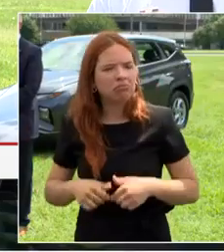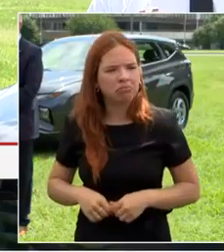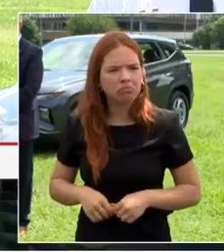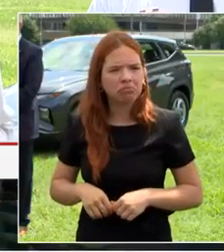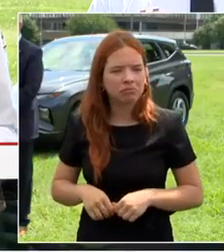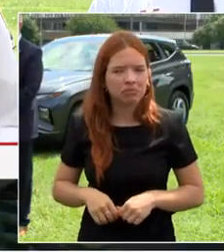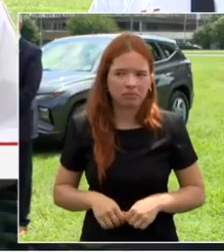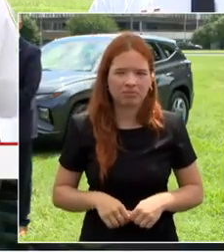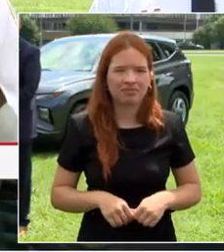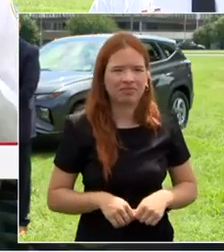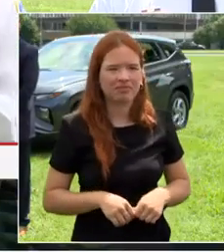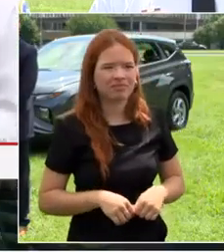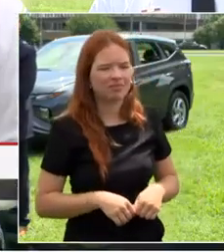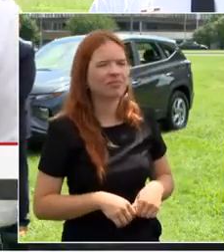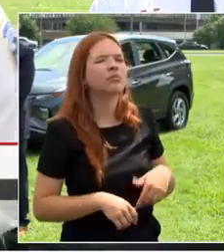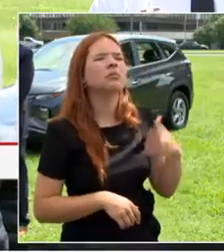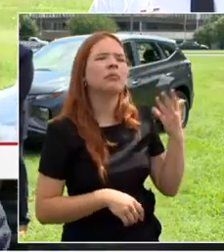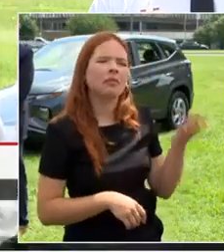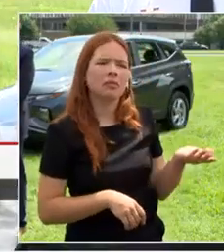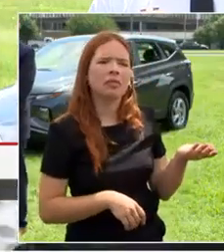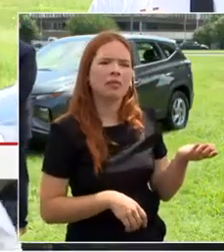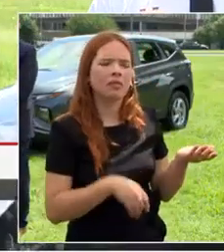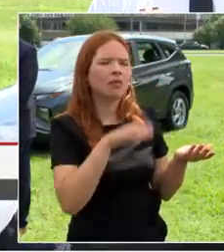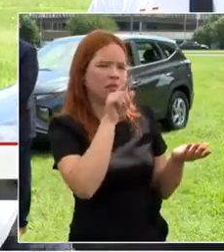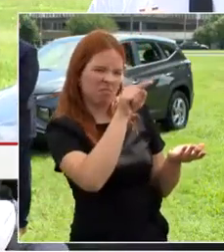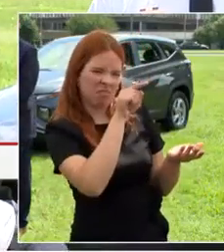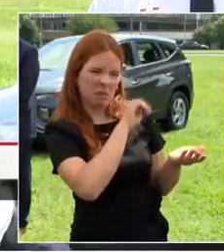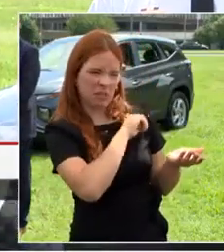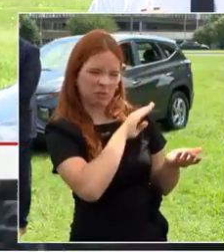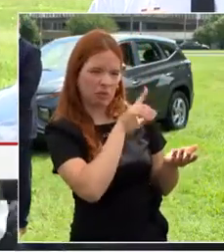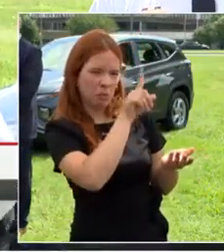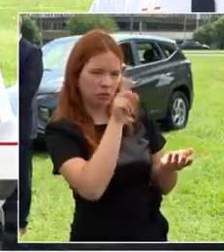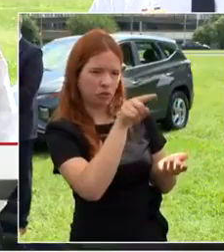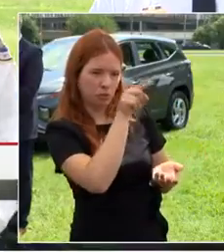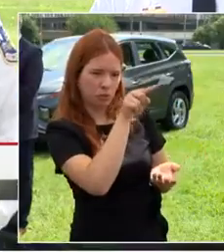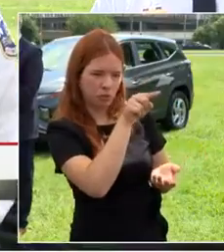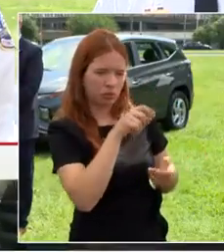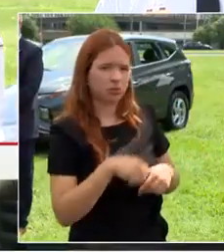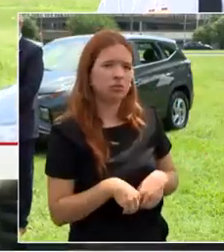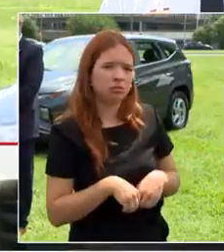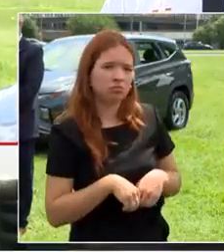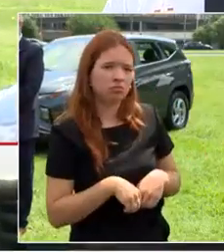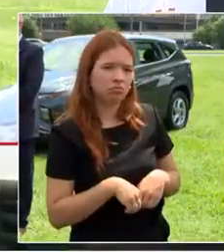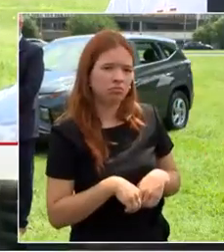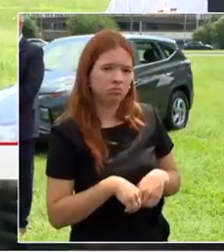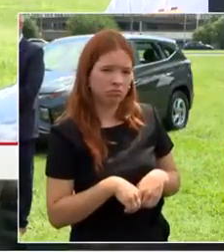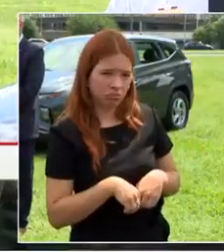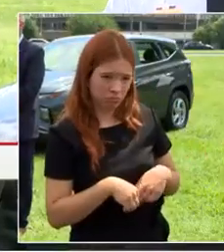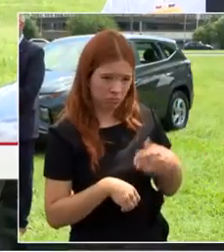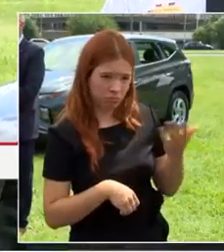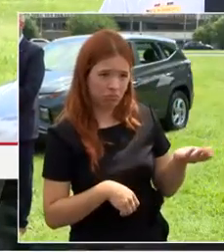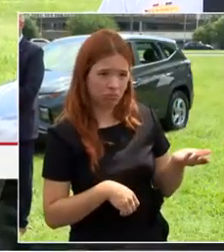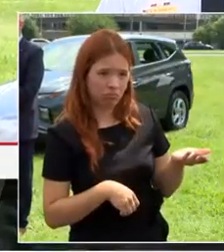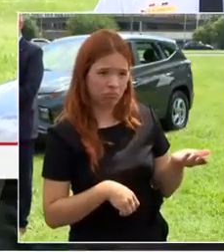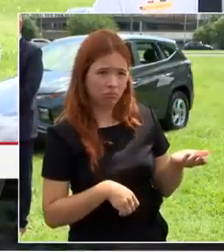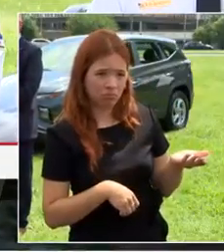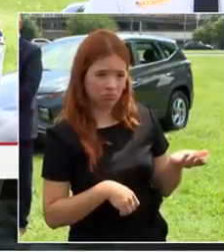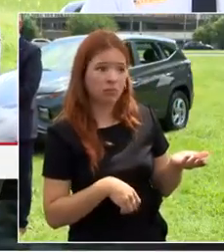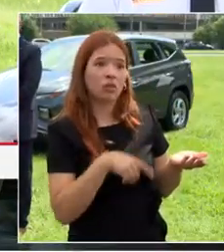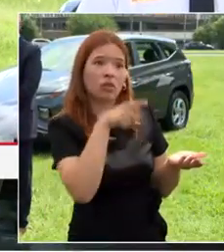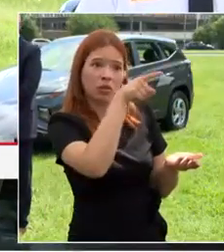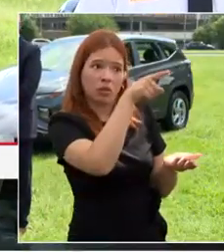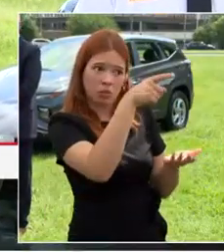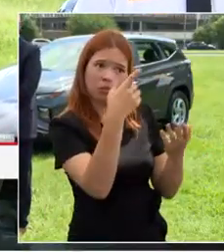To you, Mayor, are you concerned about this? Because obviously you're pushing to have more people come downtown and